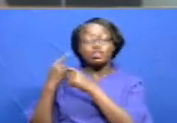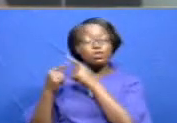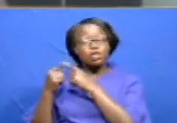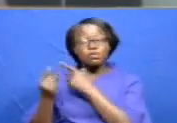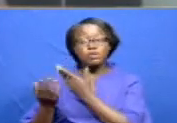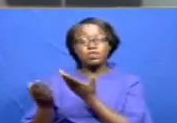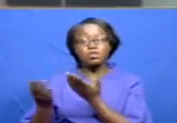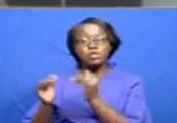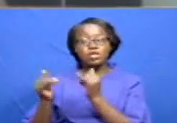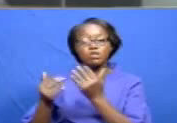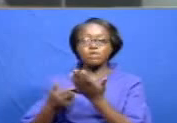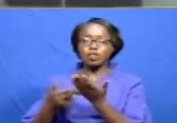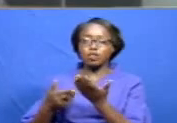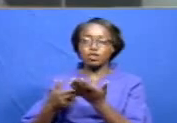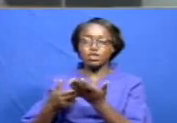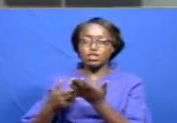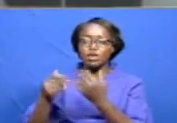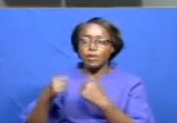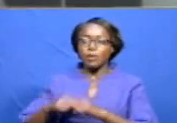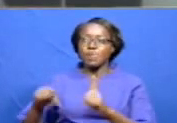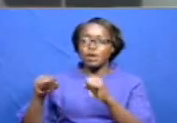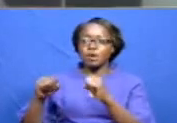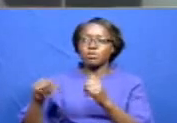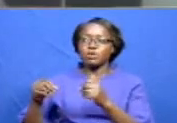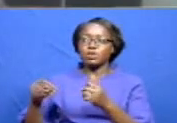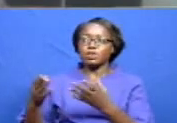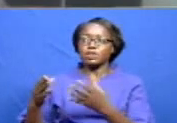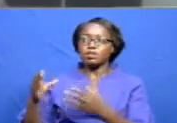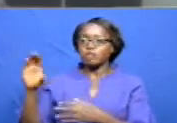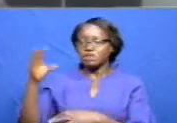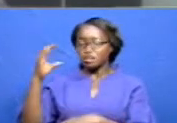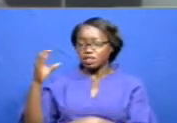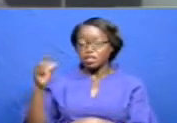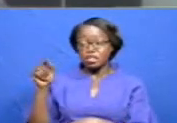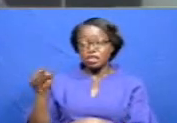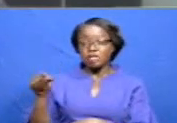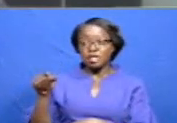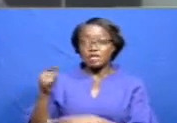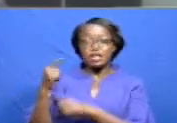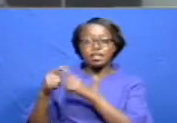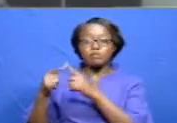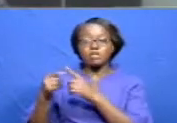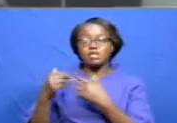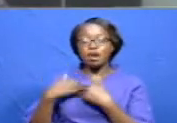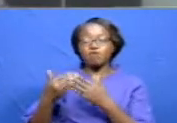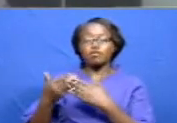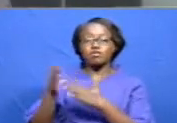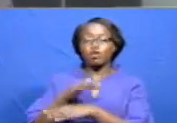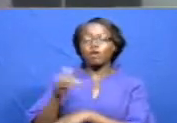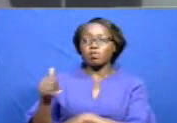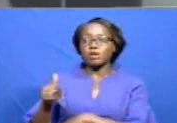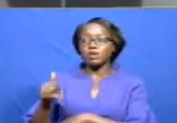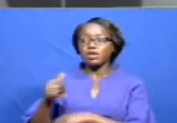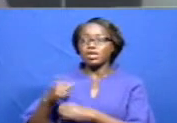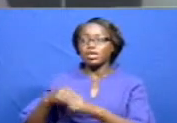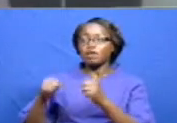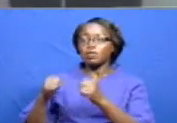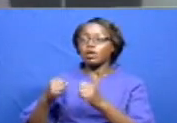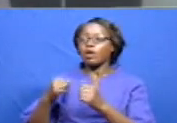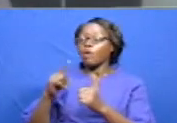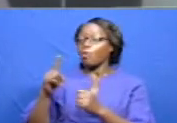these new technologies, we were able to give the citizens of Radat an experience they've never had before. Being able to have a